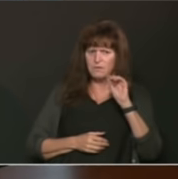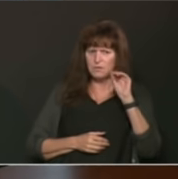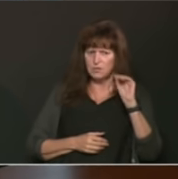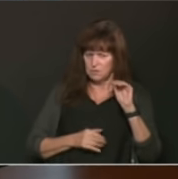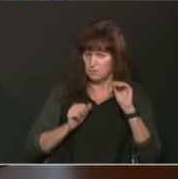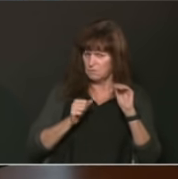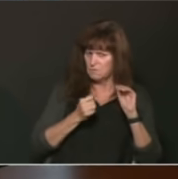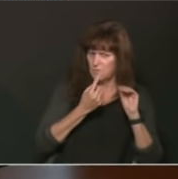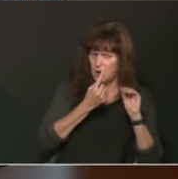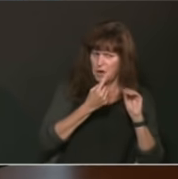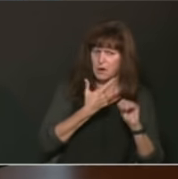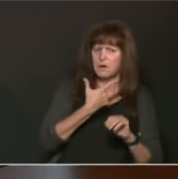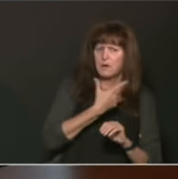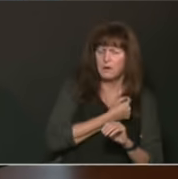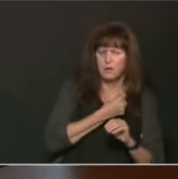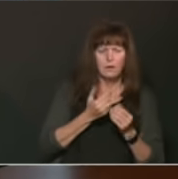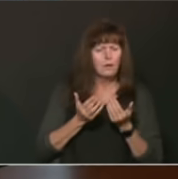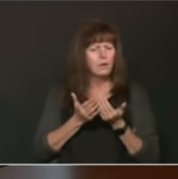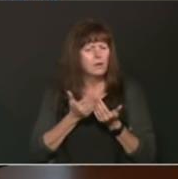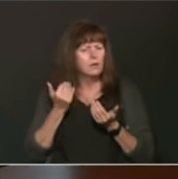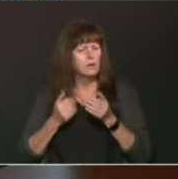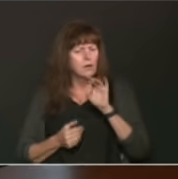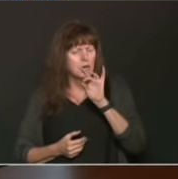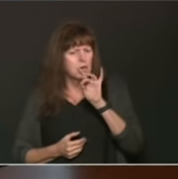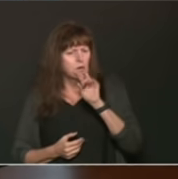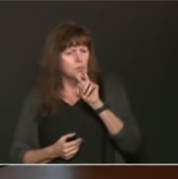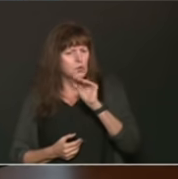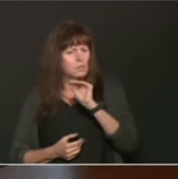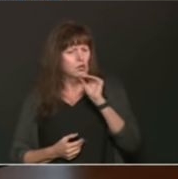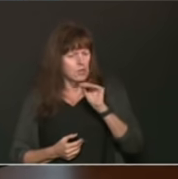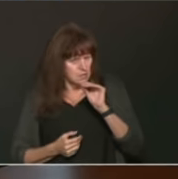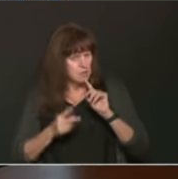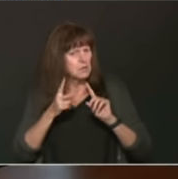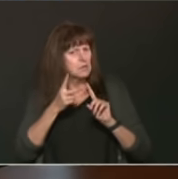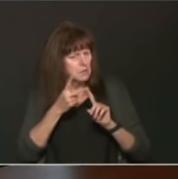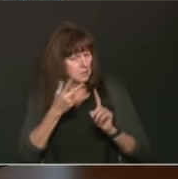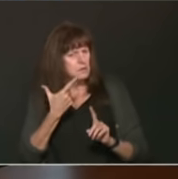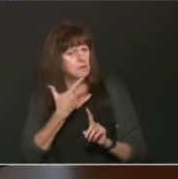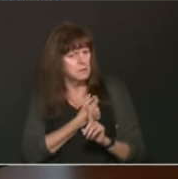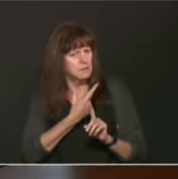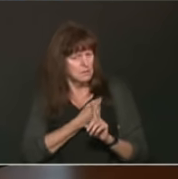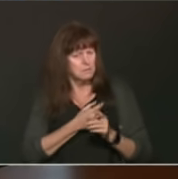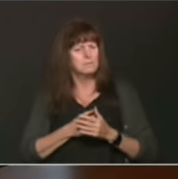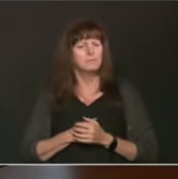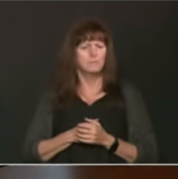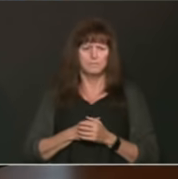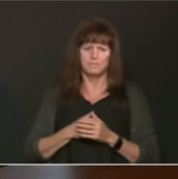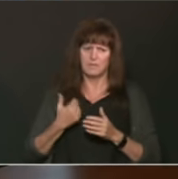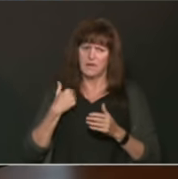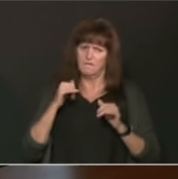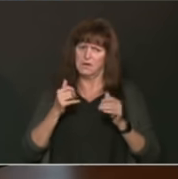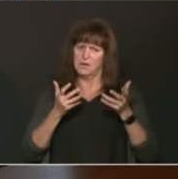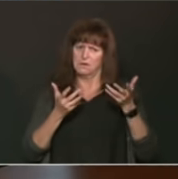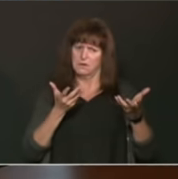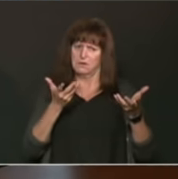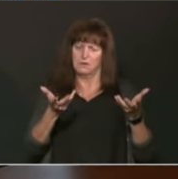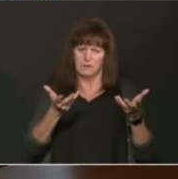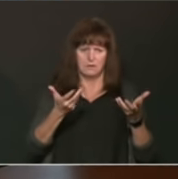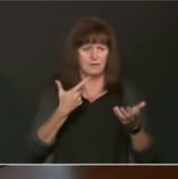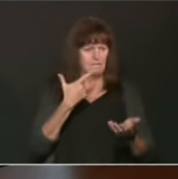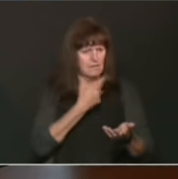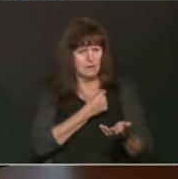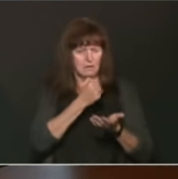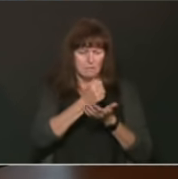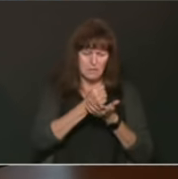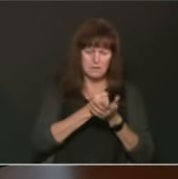dose. We've got the vaccine passport certificates, whatever you want to call them, in place. A lot of